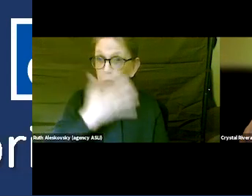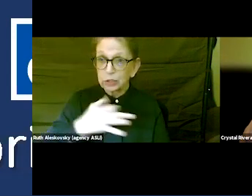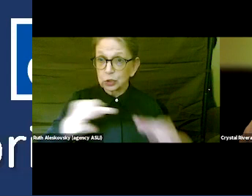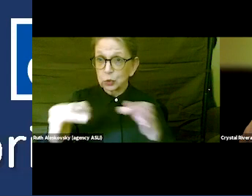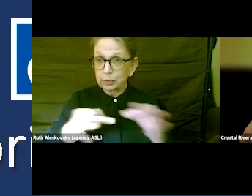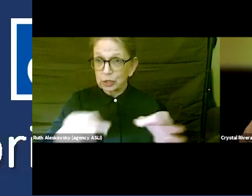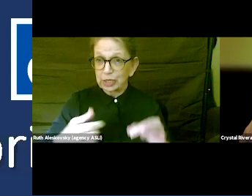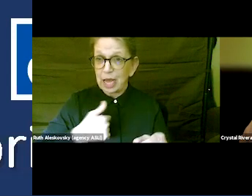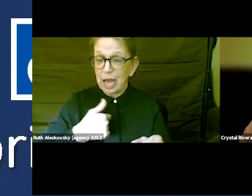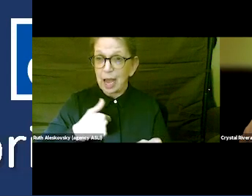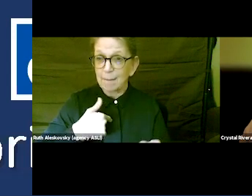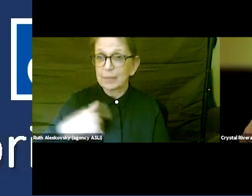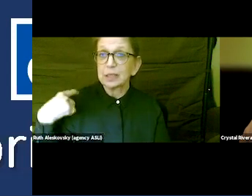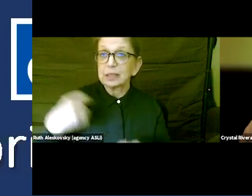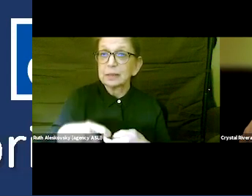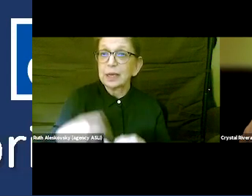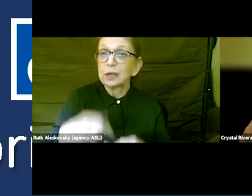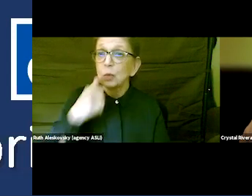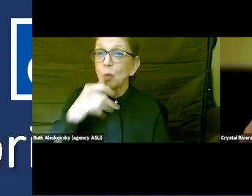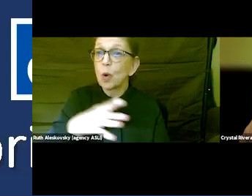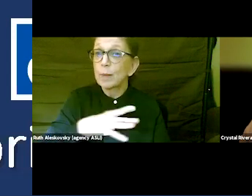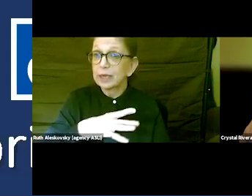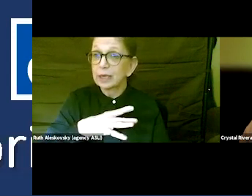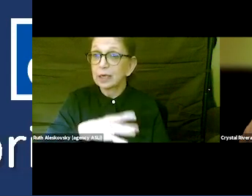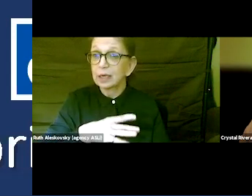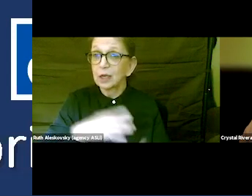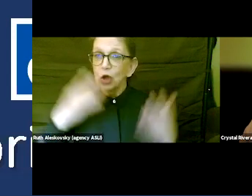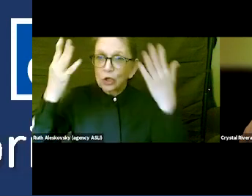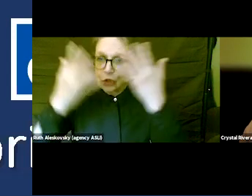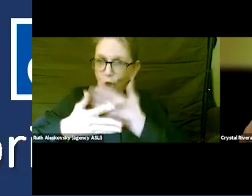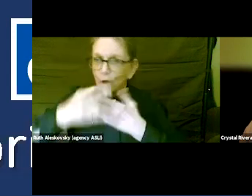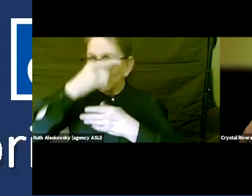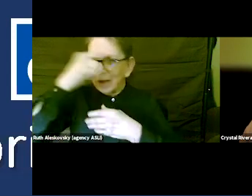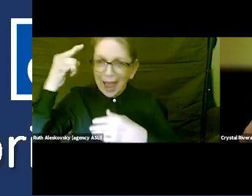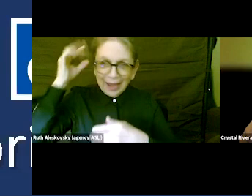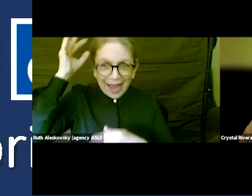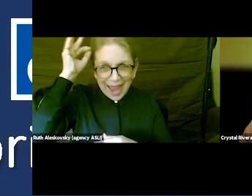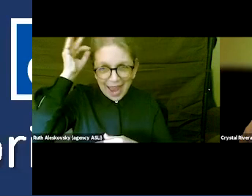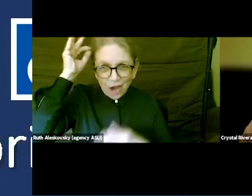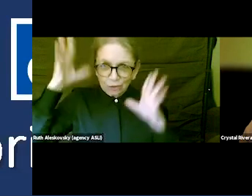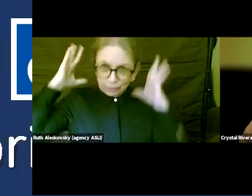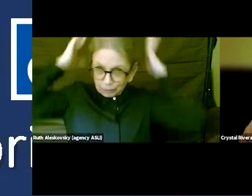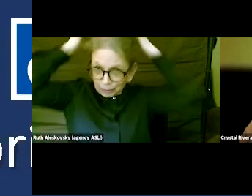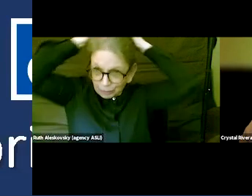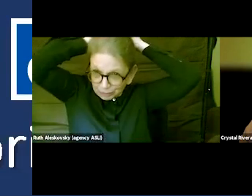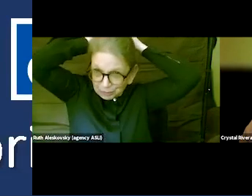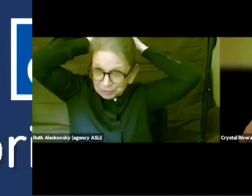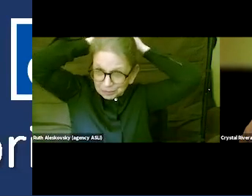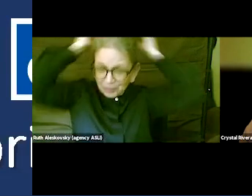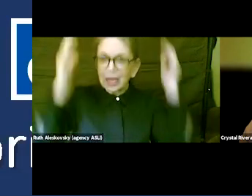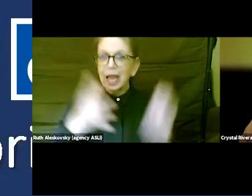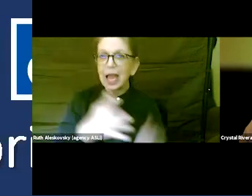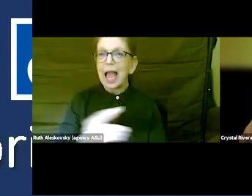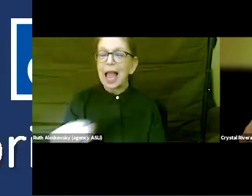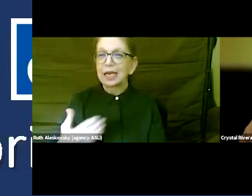a Latina woman with dark black hair pulled back in a ponytail. I have cat